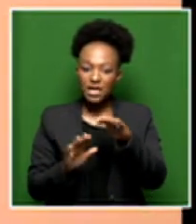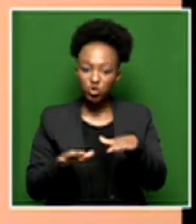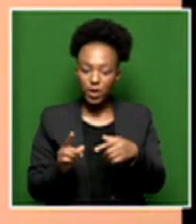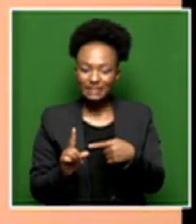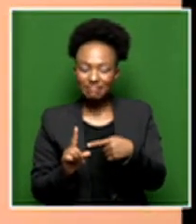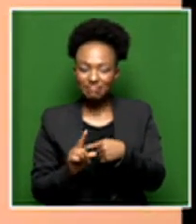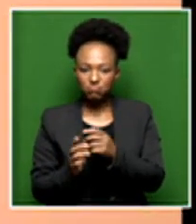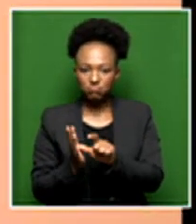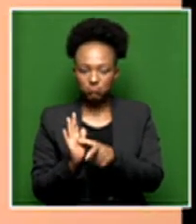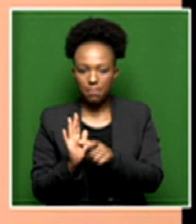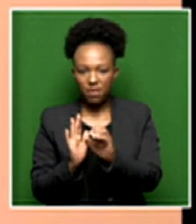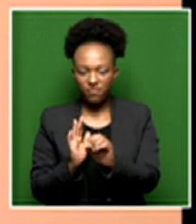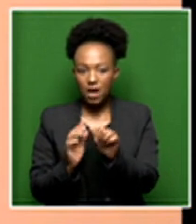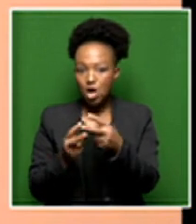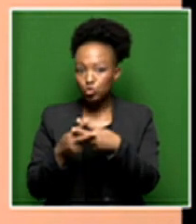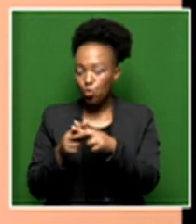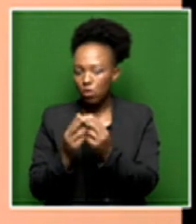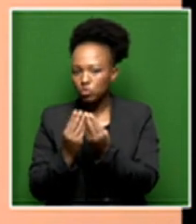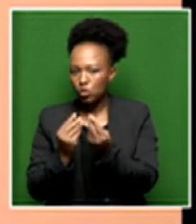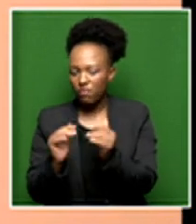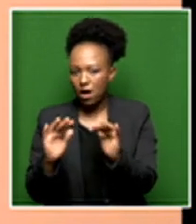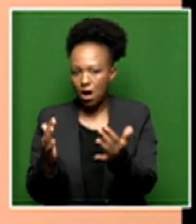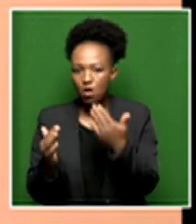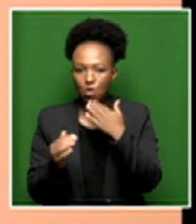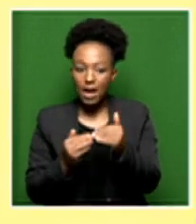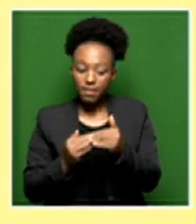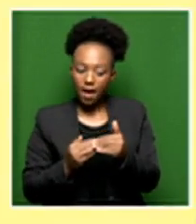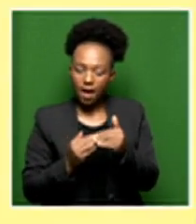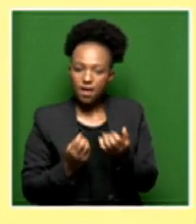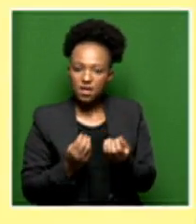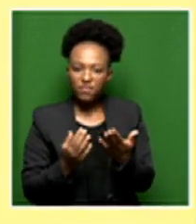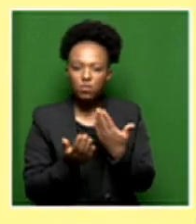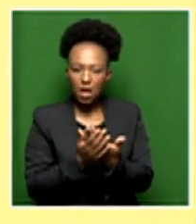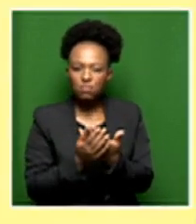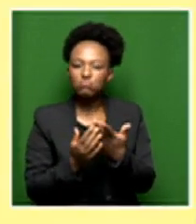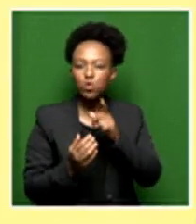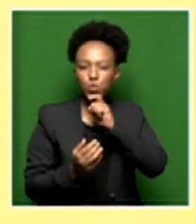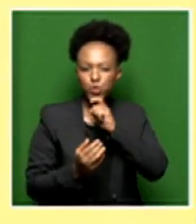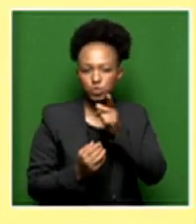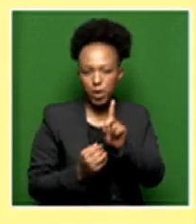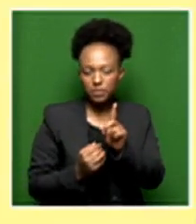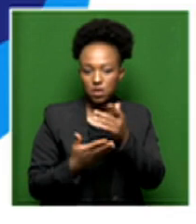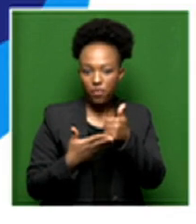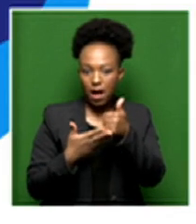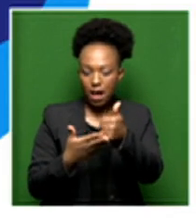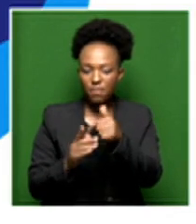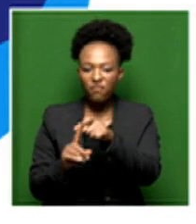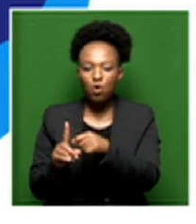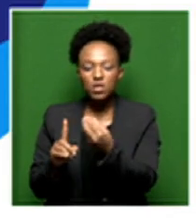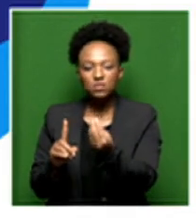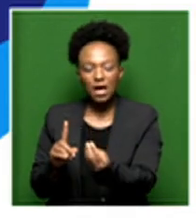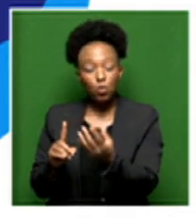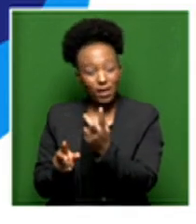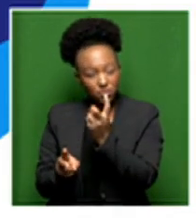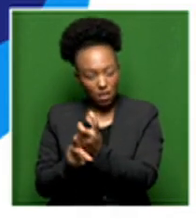atypical child and some of the tools and the solutions that caregivers can actually adopt to assist on this unfamiliar and often